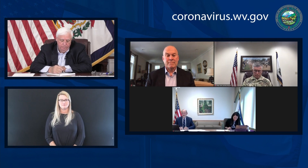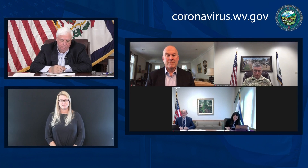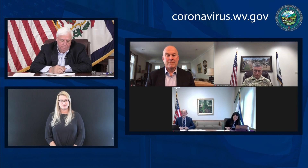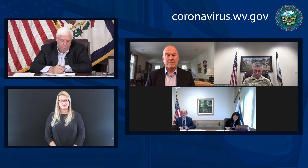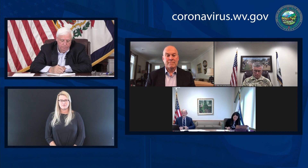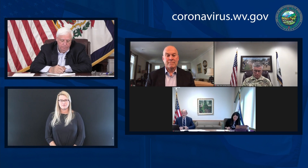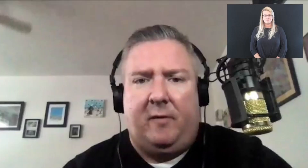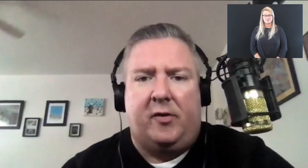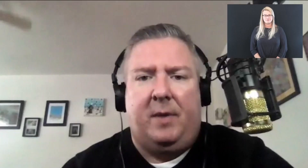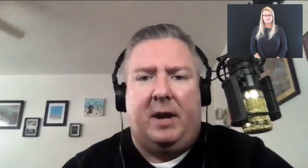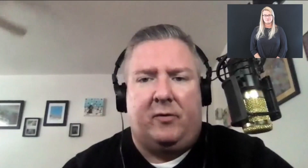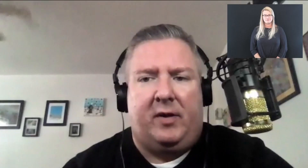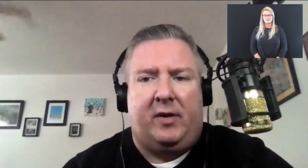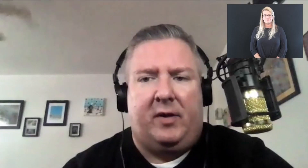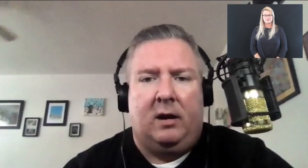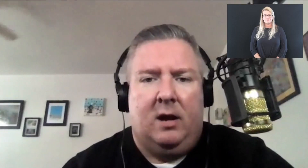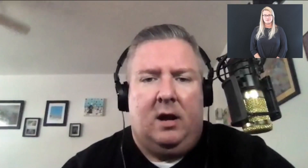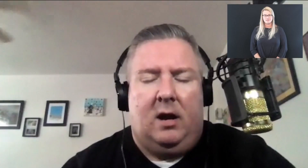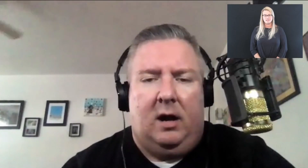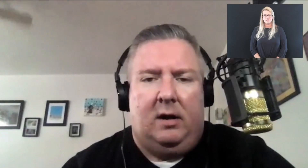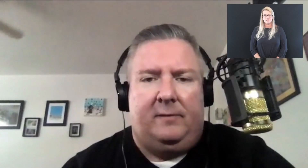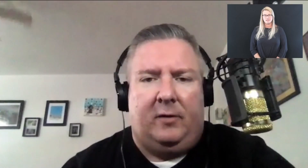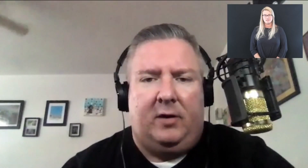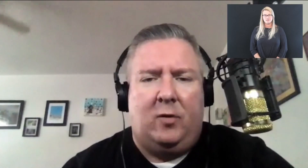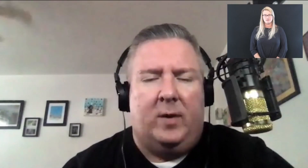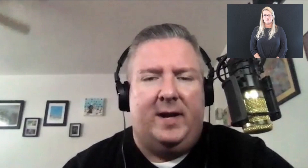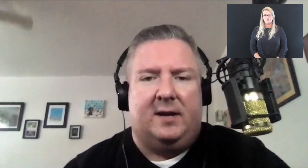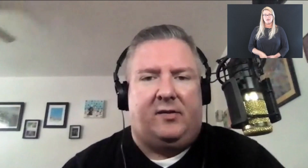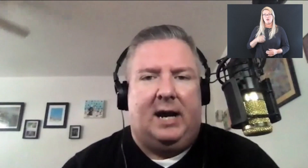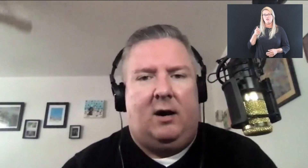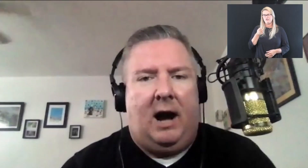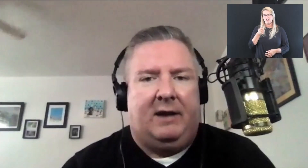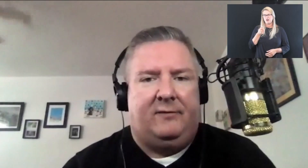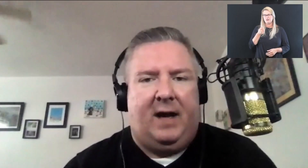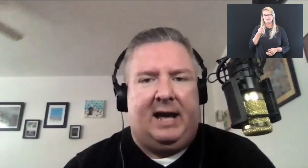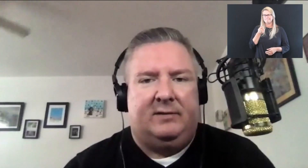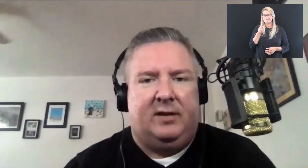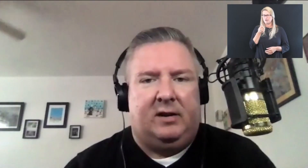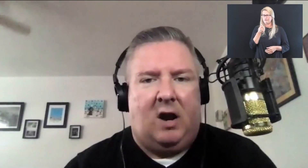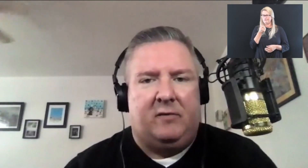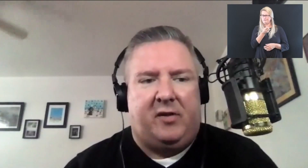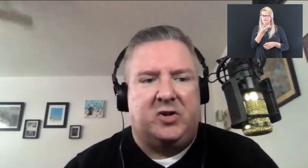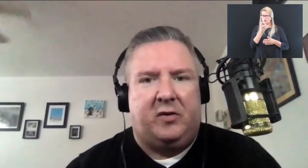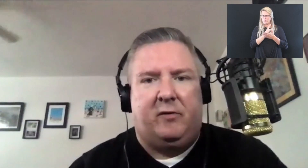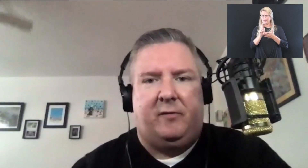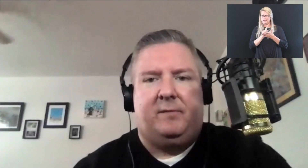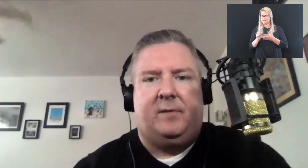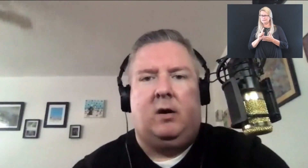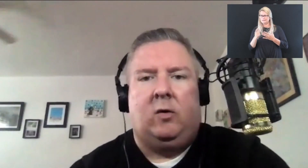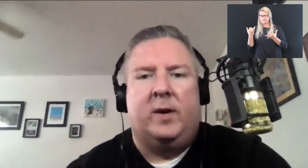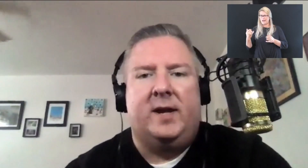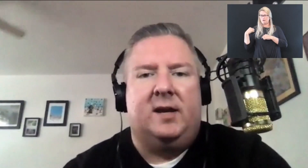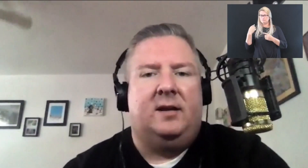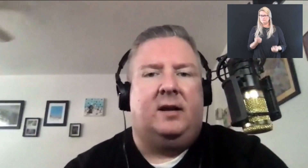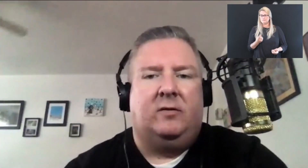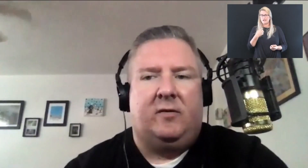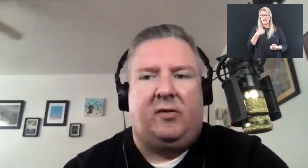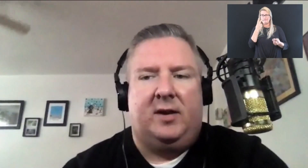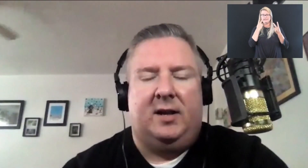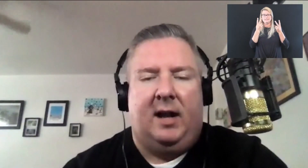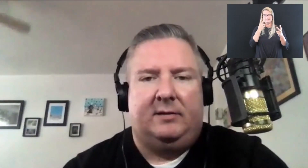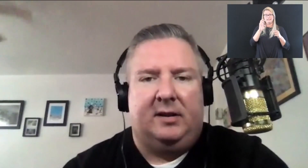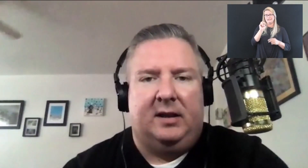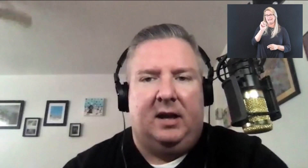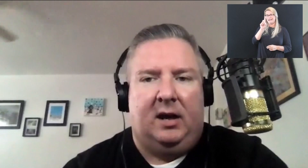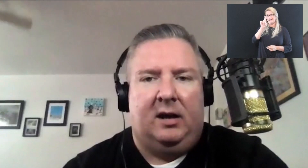Yeah, Steve Adams of Ogden Newspapers here. For a couple of weekends now, I've had conversations with our weekend editors